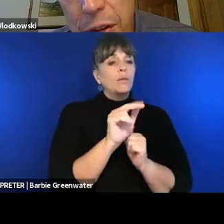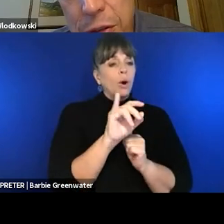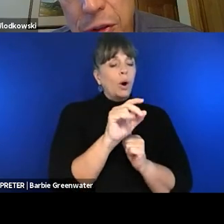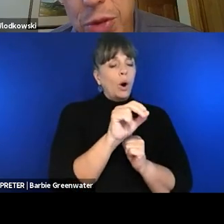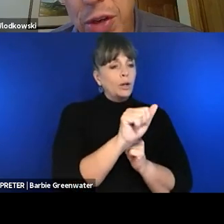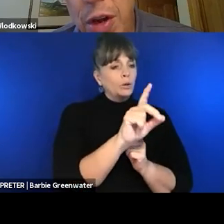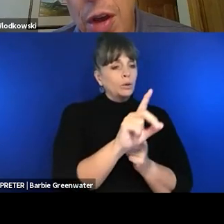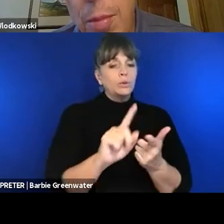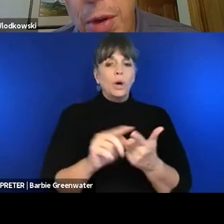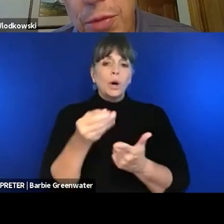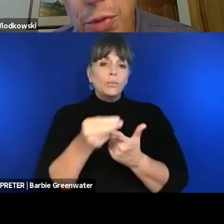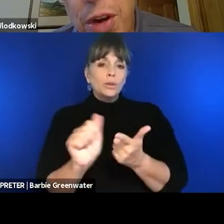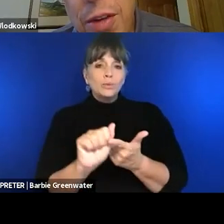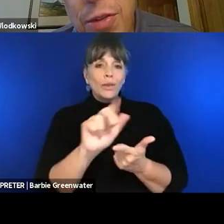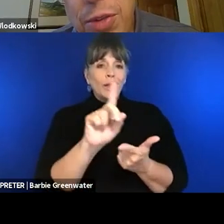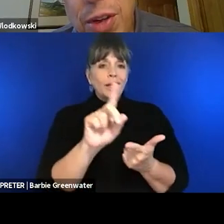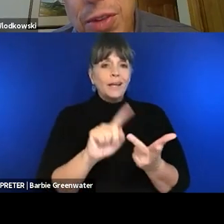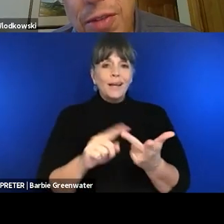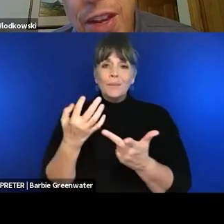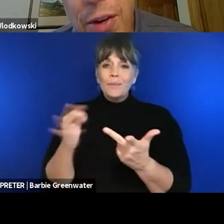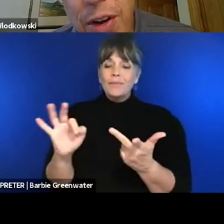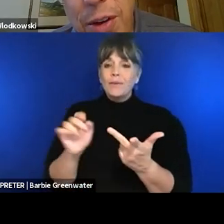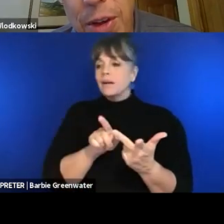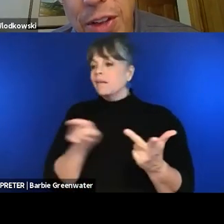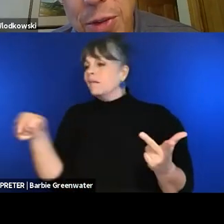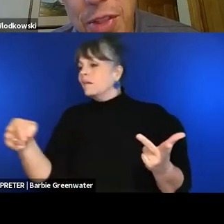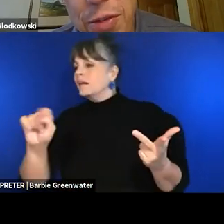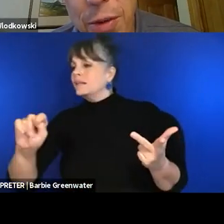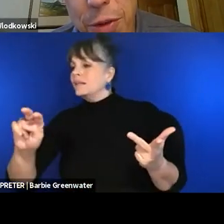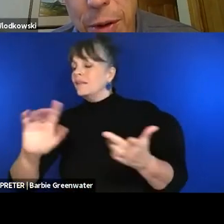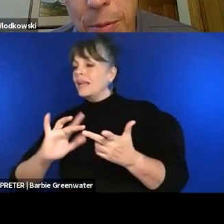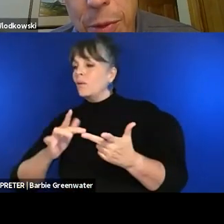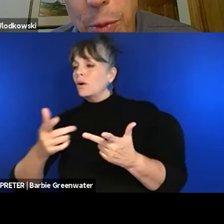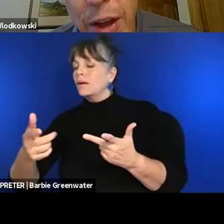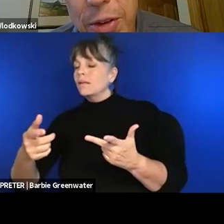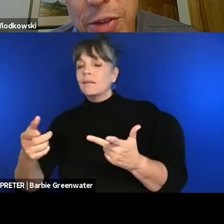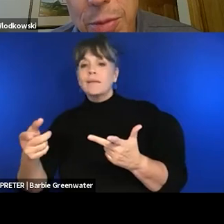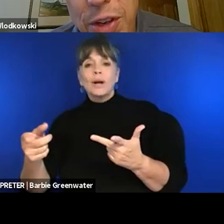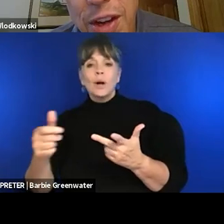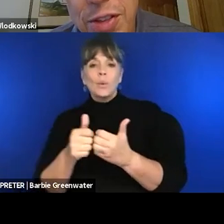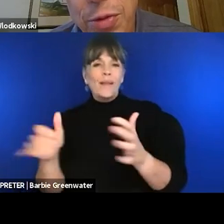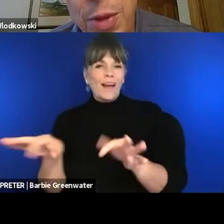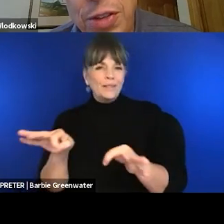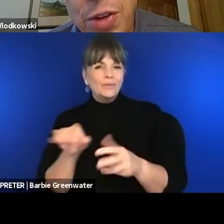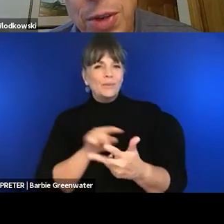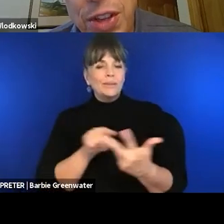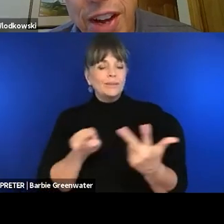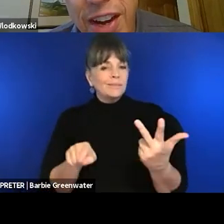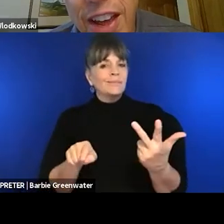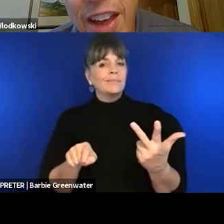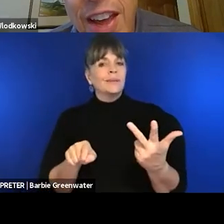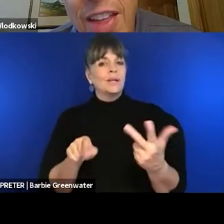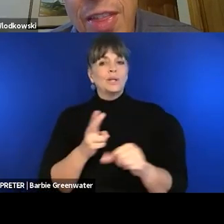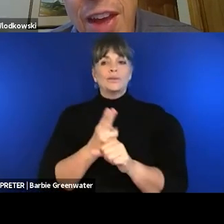purchase with audio description, but free from some TV network that we also get the film from without description. And so from the consumer